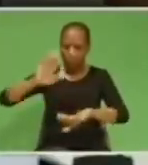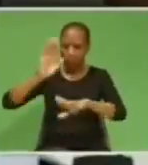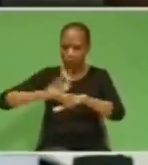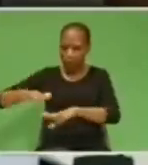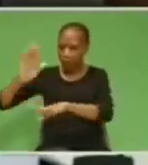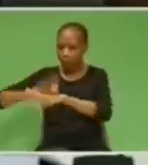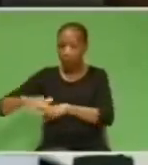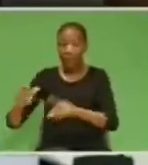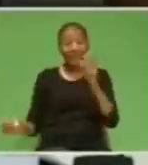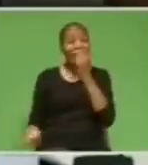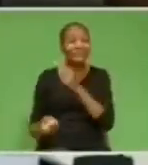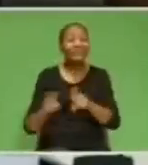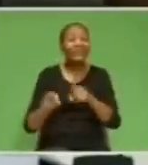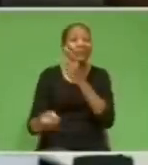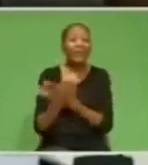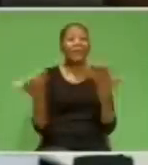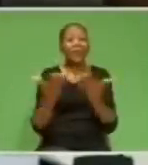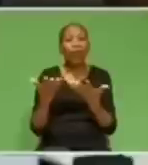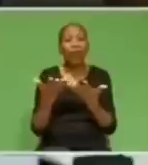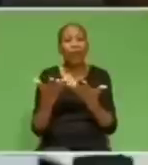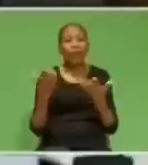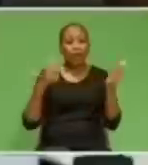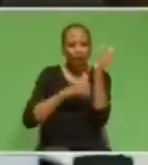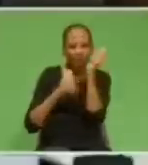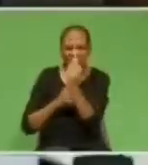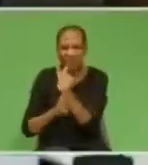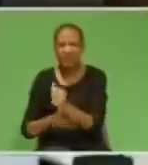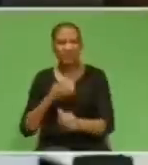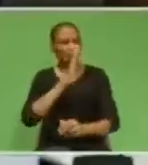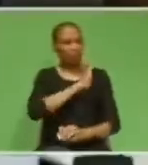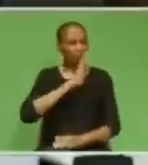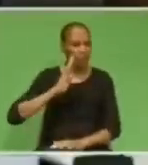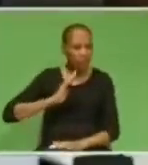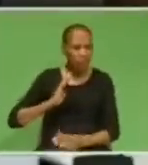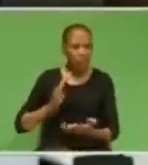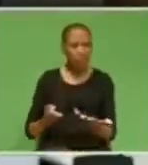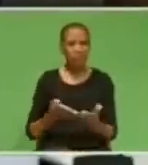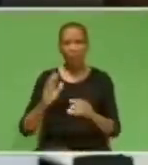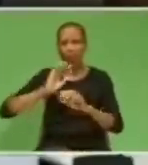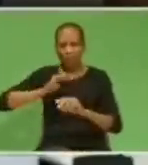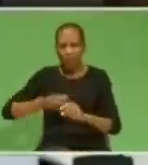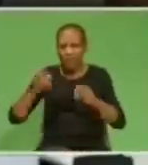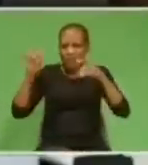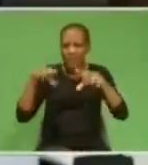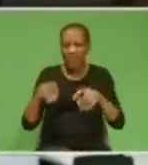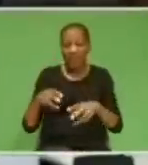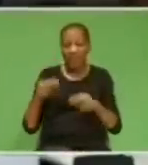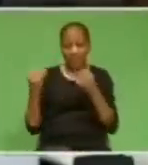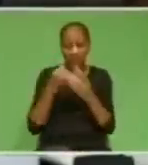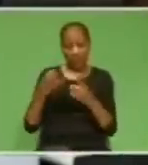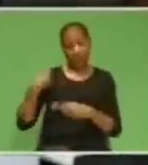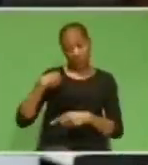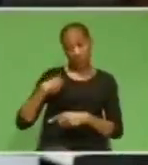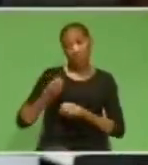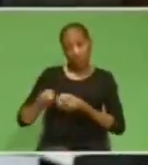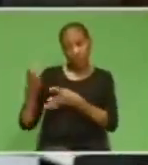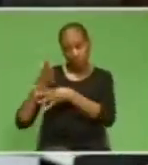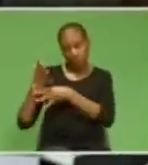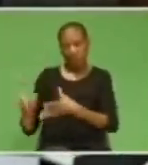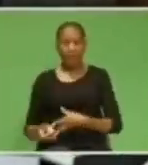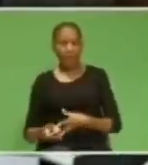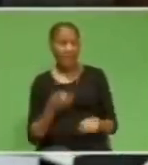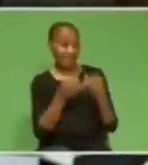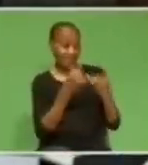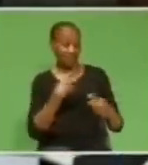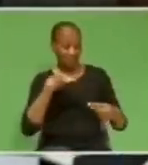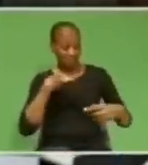the boardrooms. Women are subjected to sleep with me, you will get a job. Sleep with me, you will